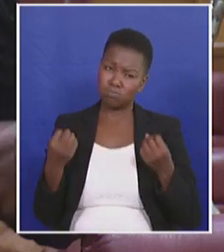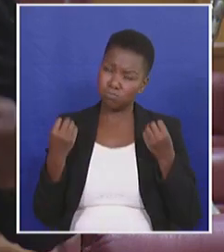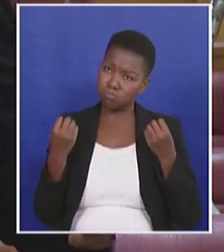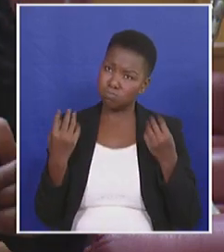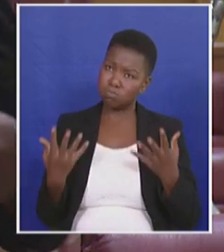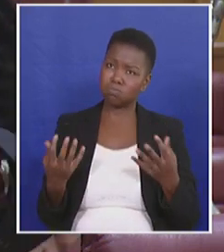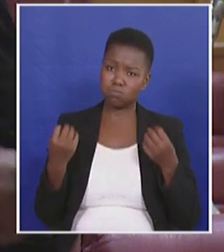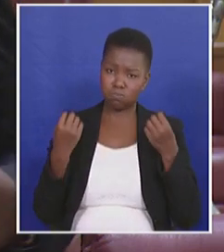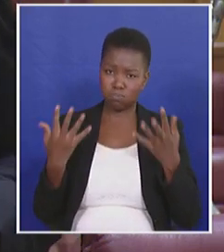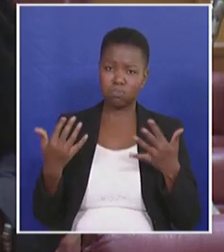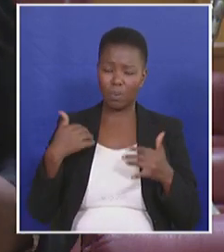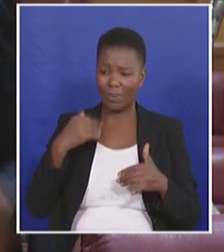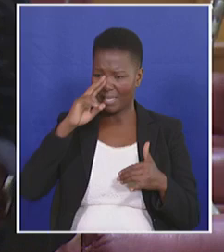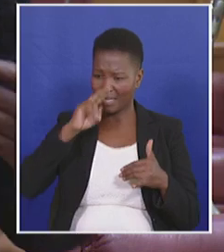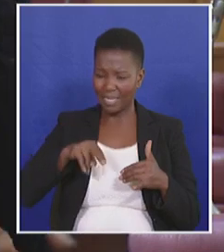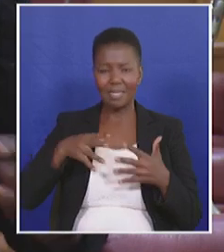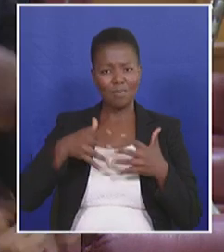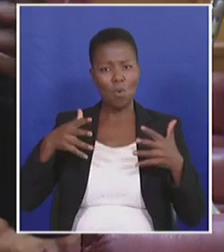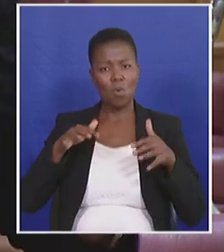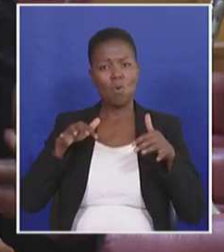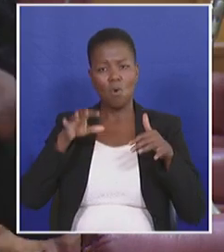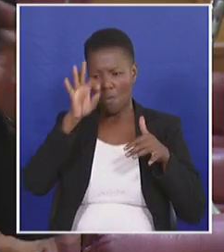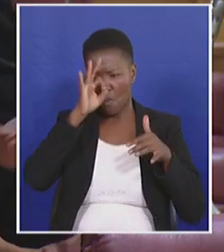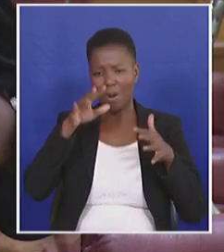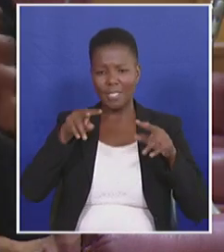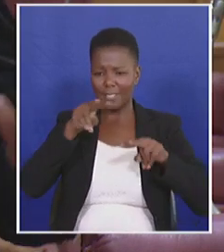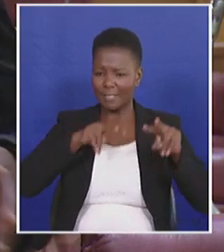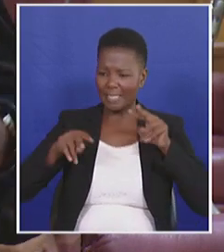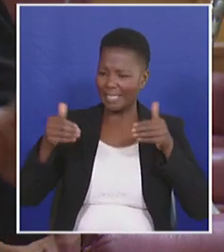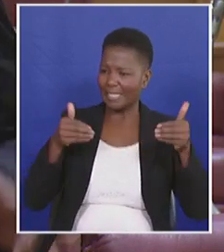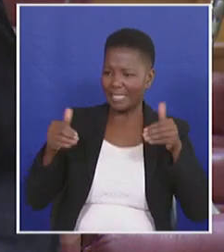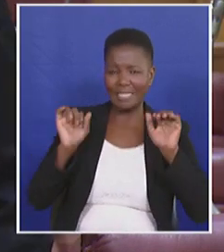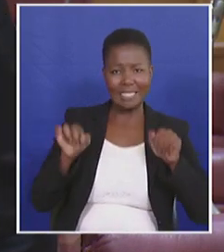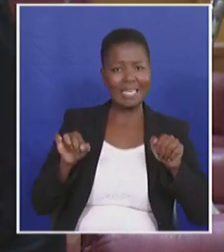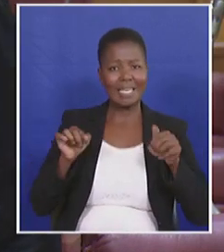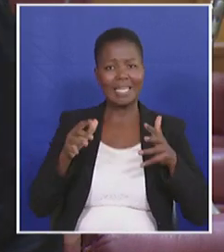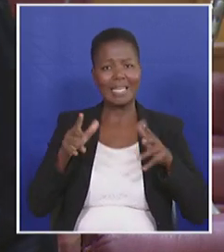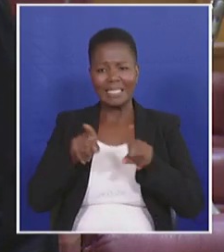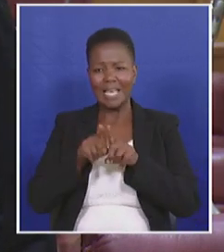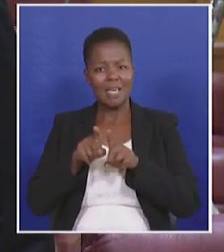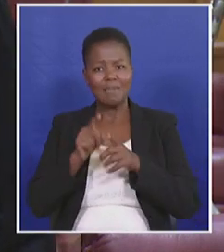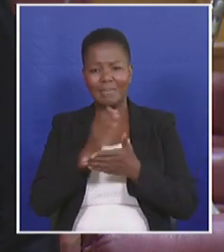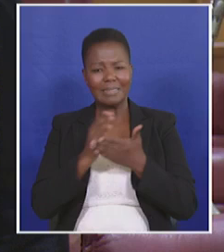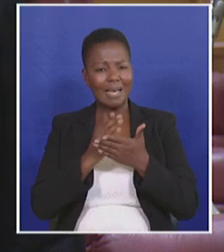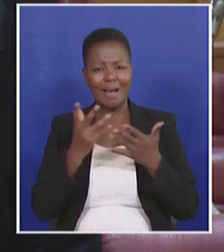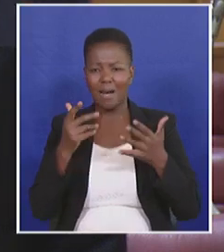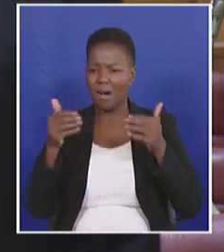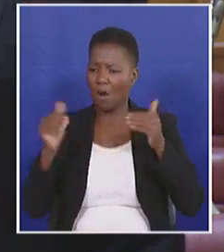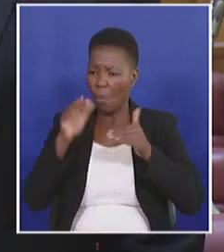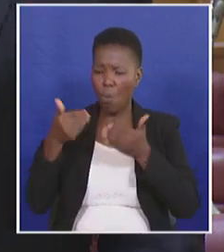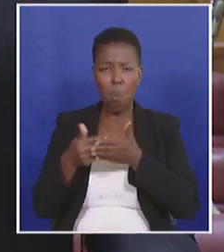demand and pressure that is piled up around the issues of policing, and so it goes.